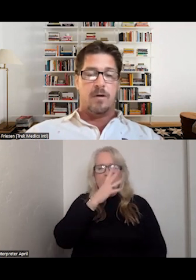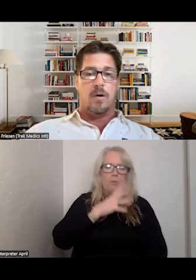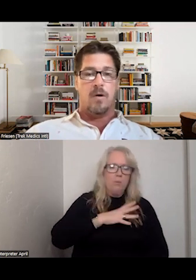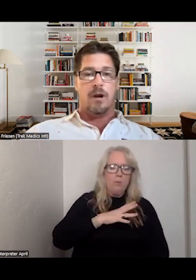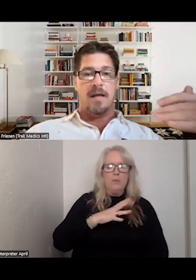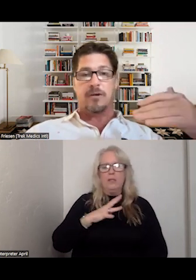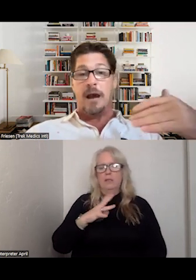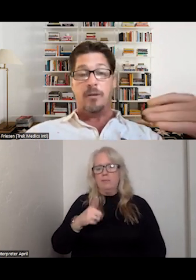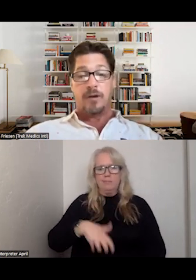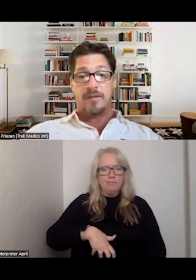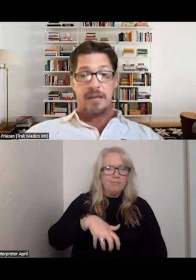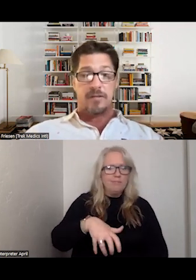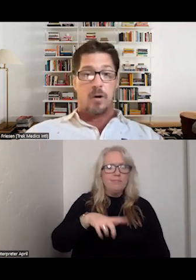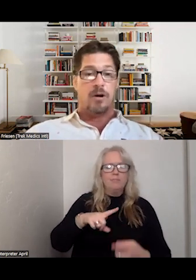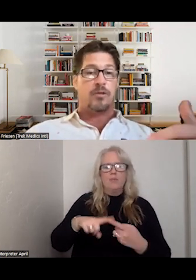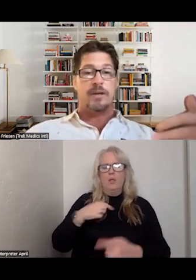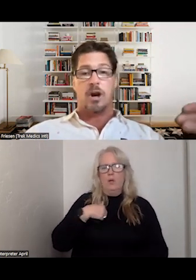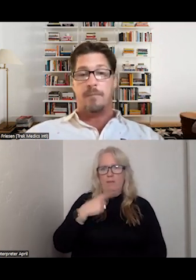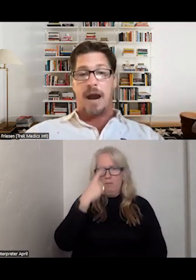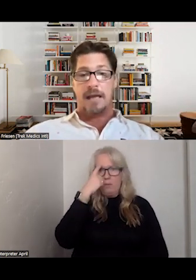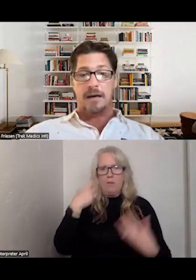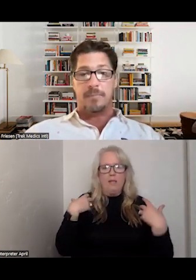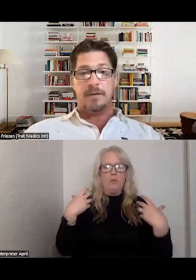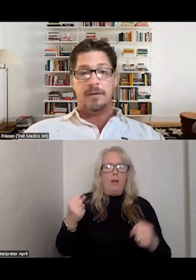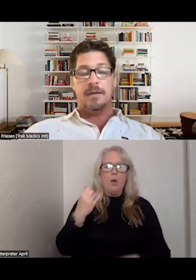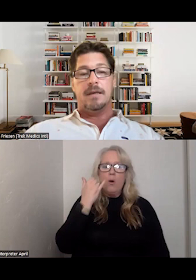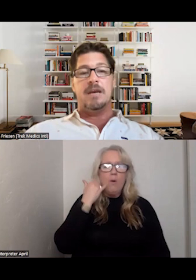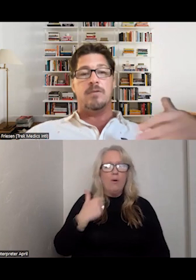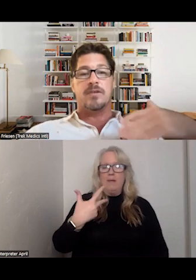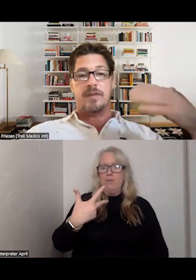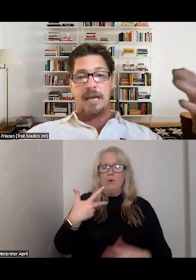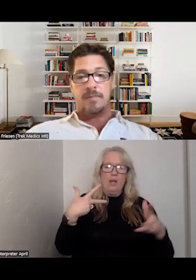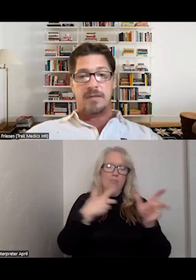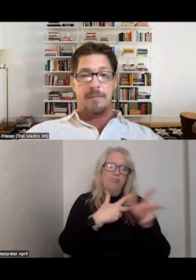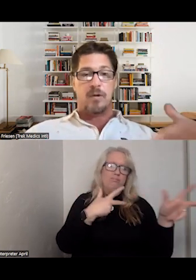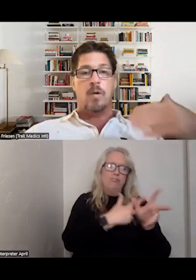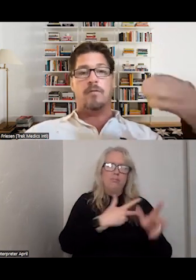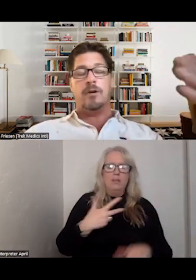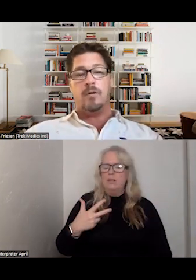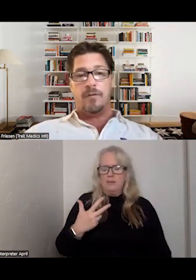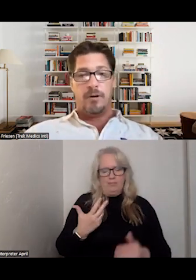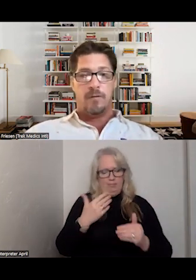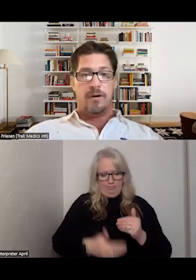labor or a mental health crisis or a 3-car pileup. It was the same steps over and over and over